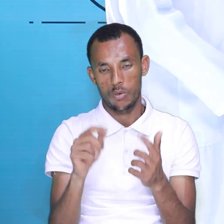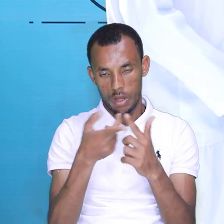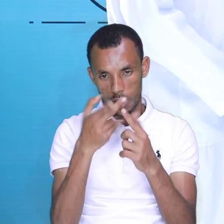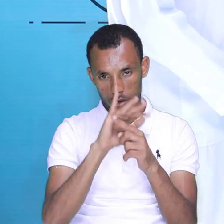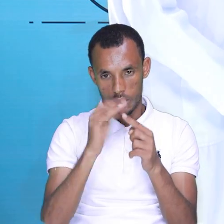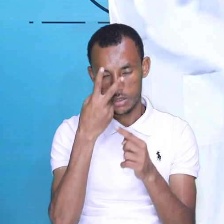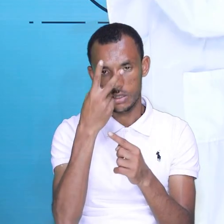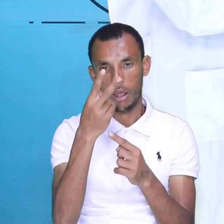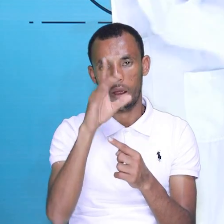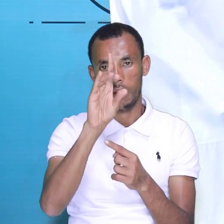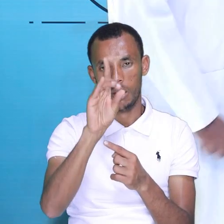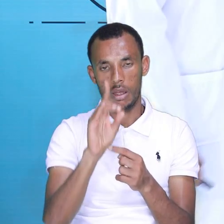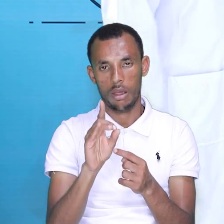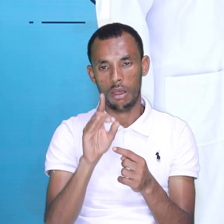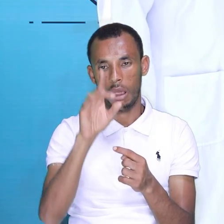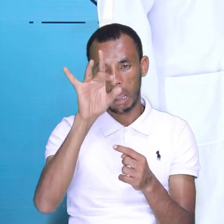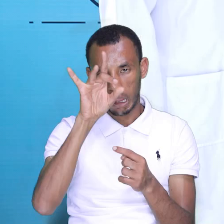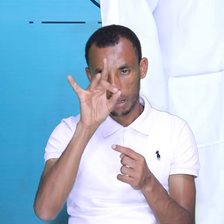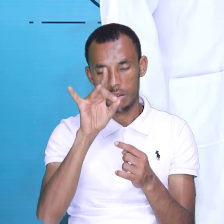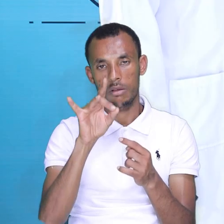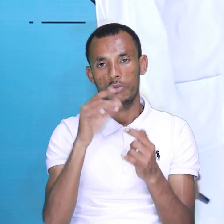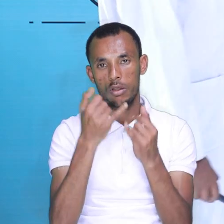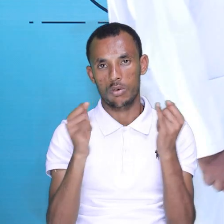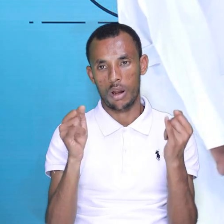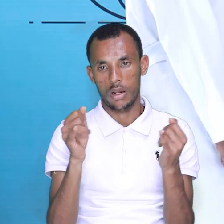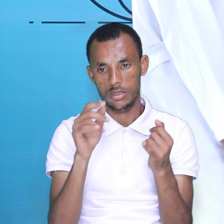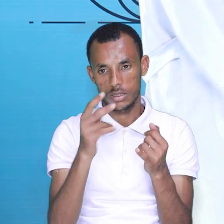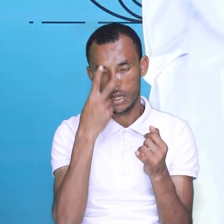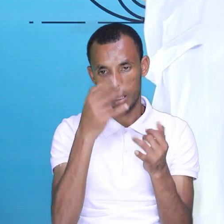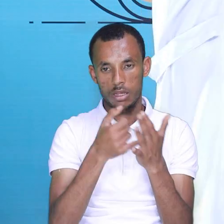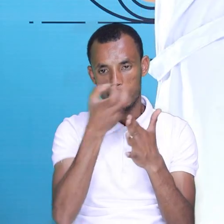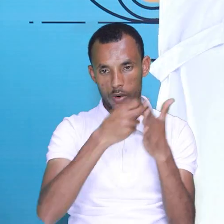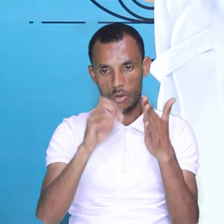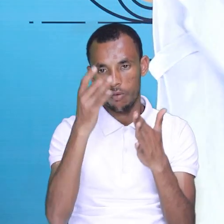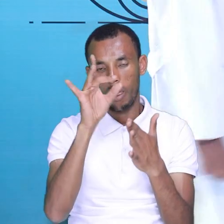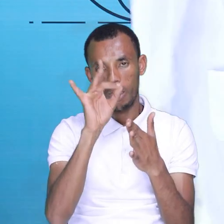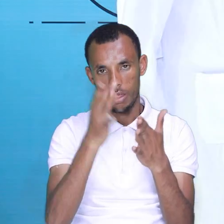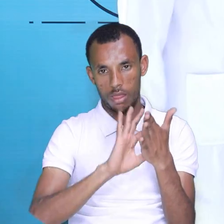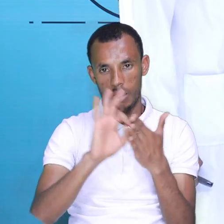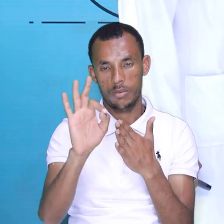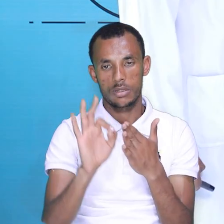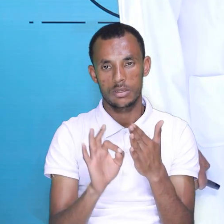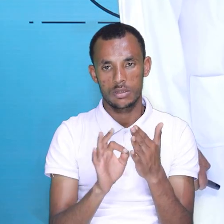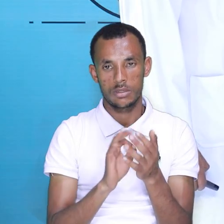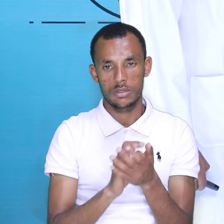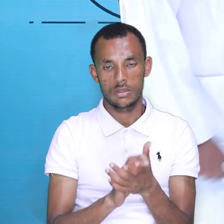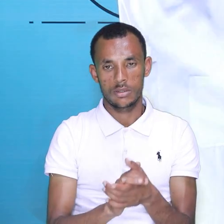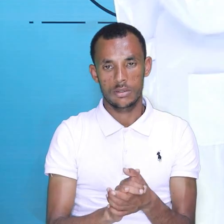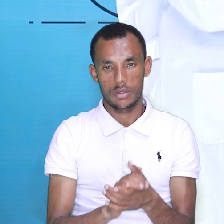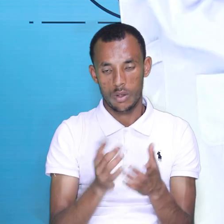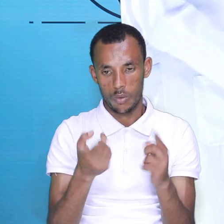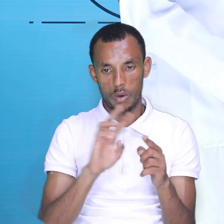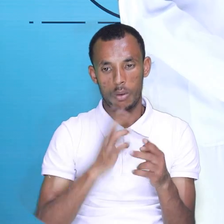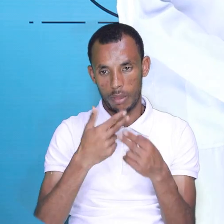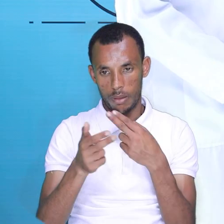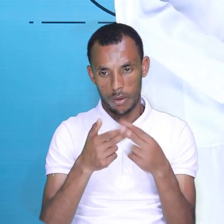Second, B, 8 factorial. It is the product of the first 8 natural numbers. When you